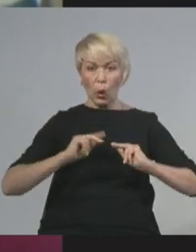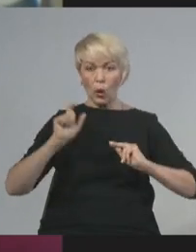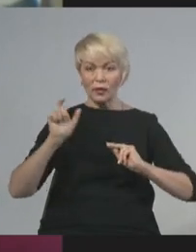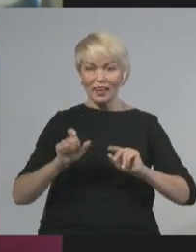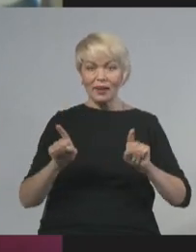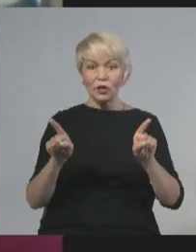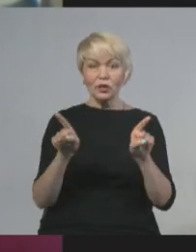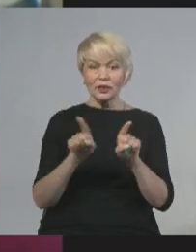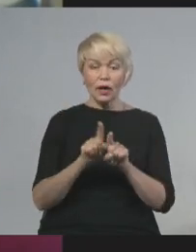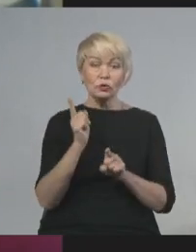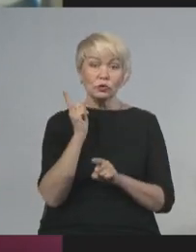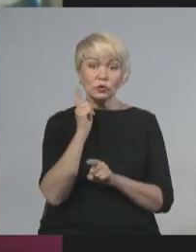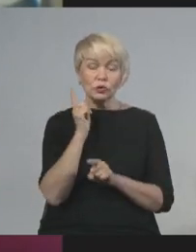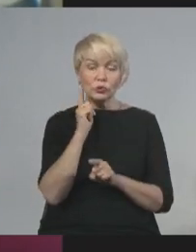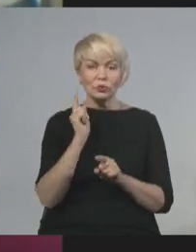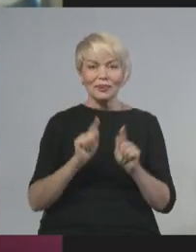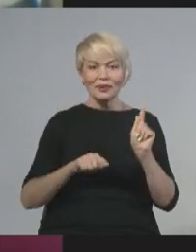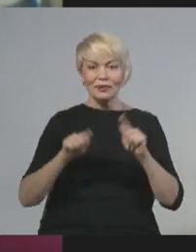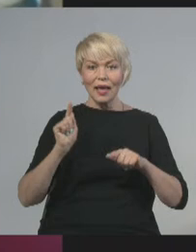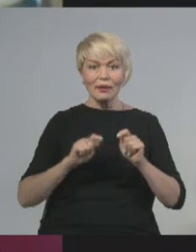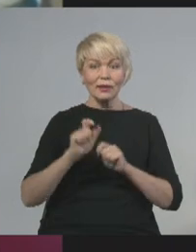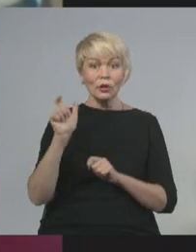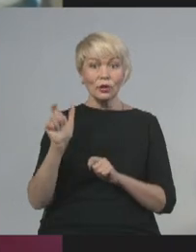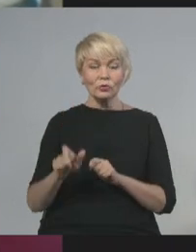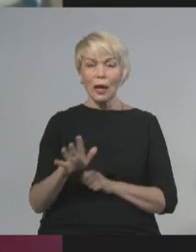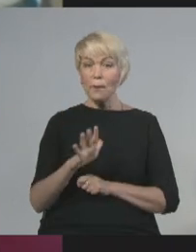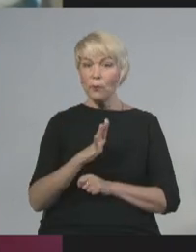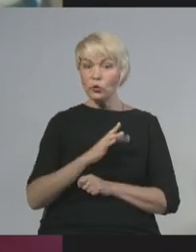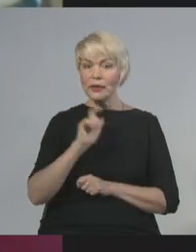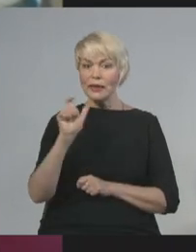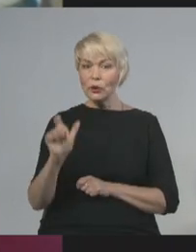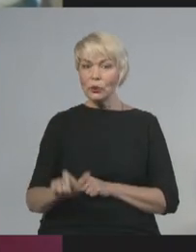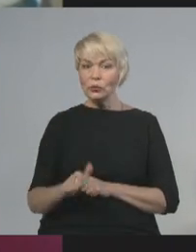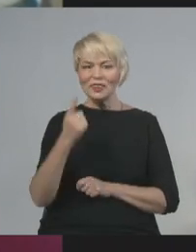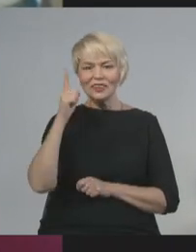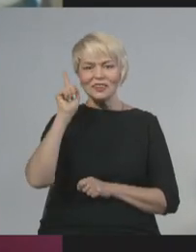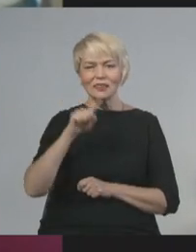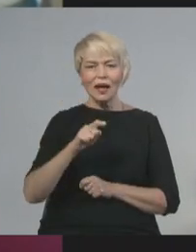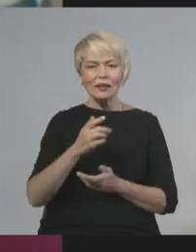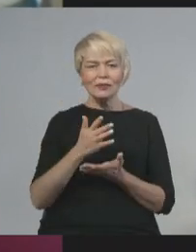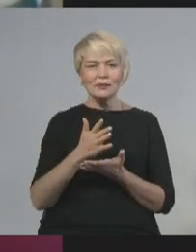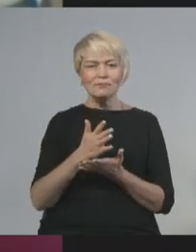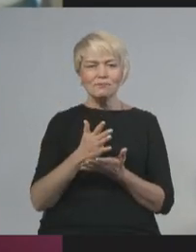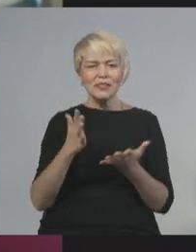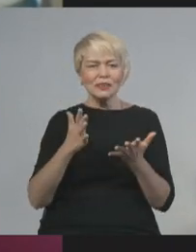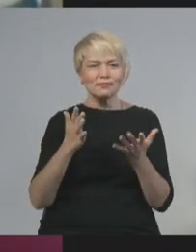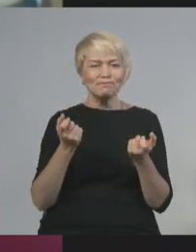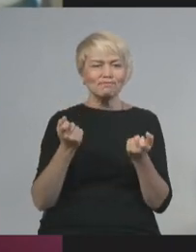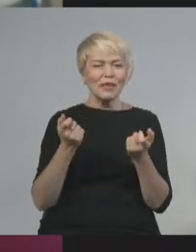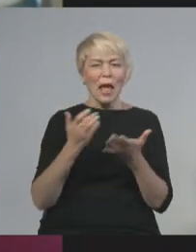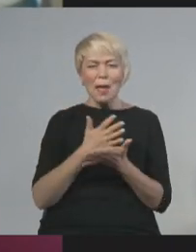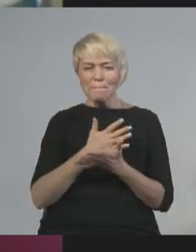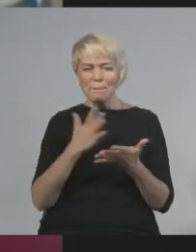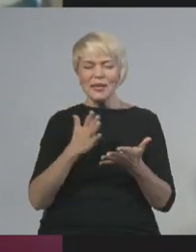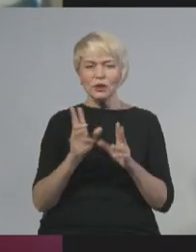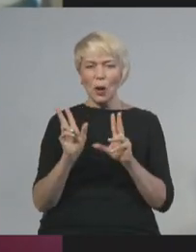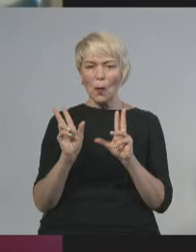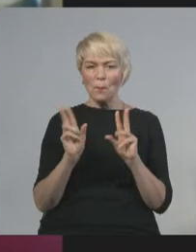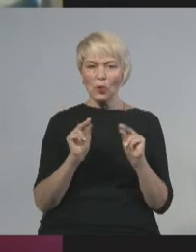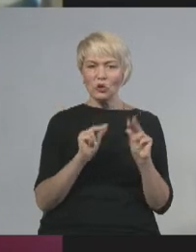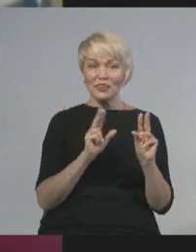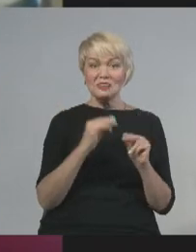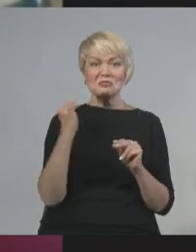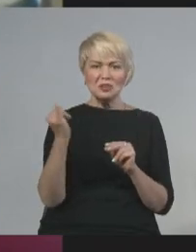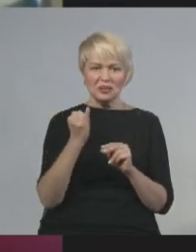people um there were people who knew more positive um uh had more positive stories of economic assistance from the